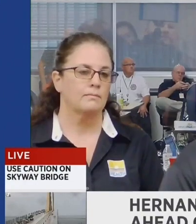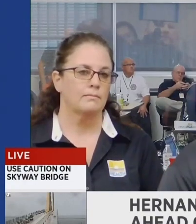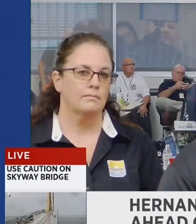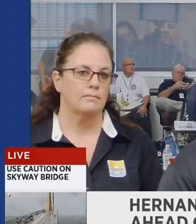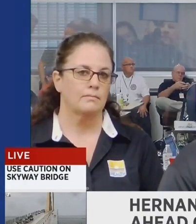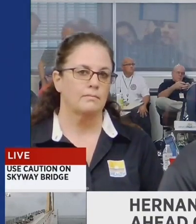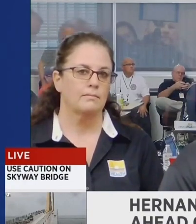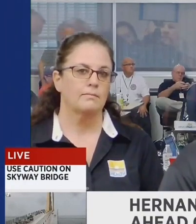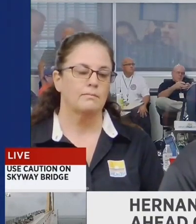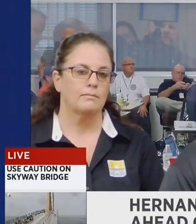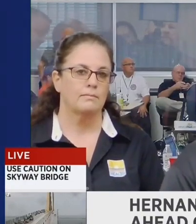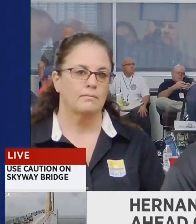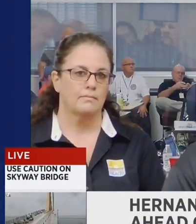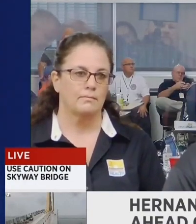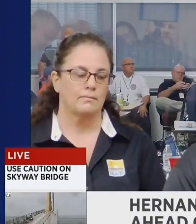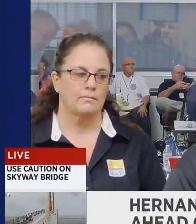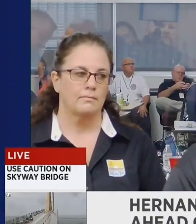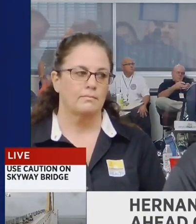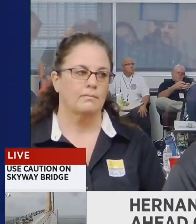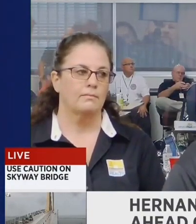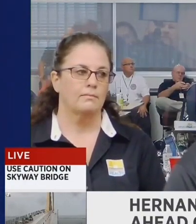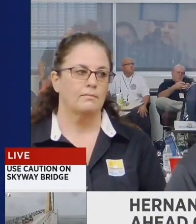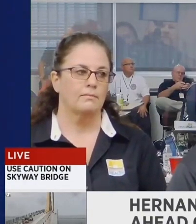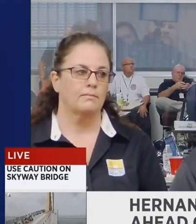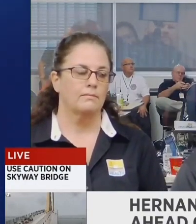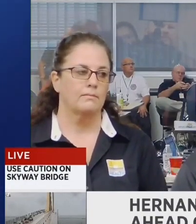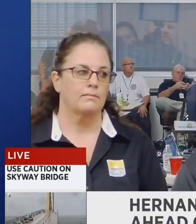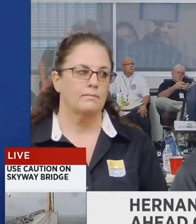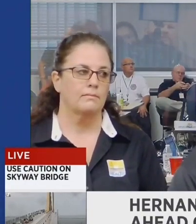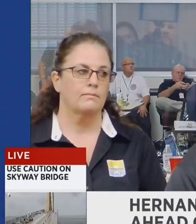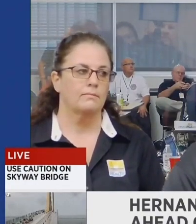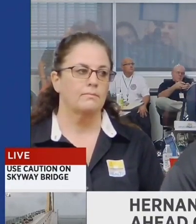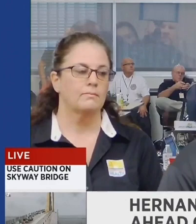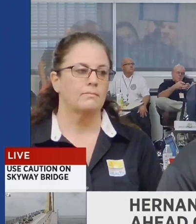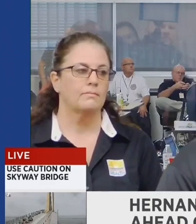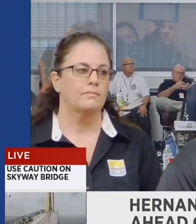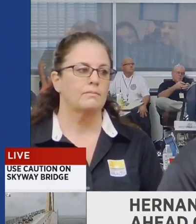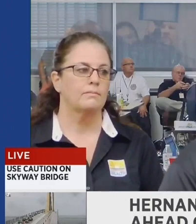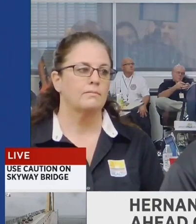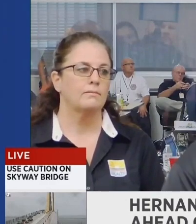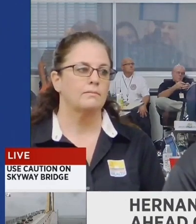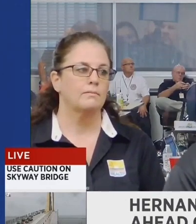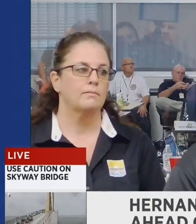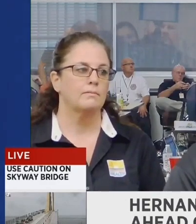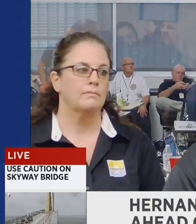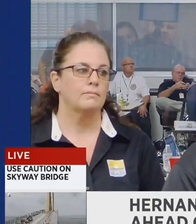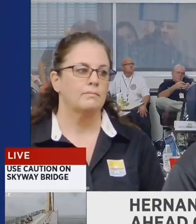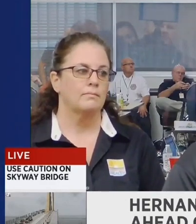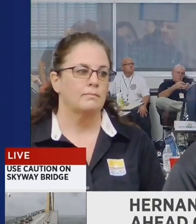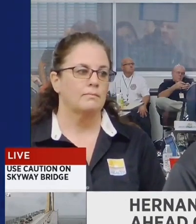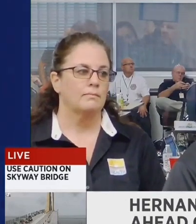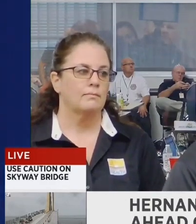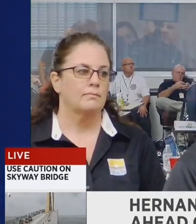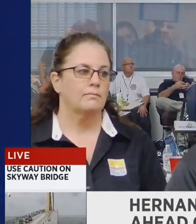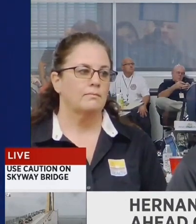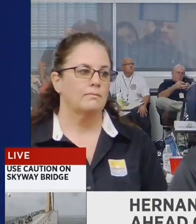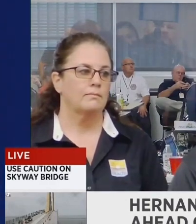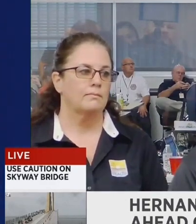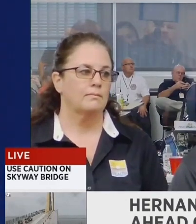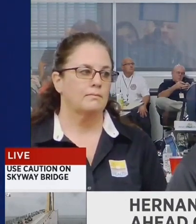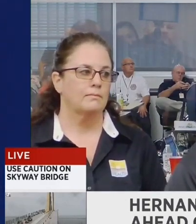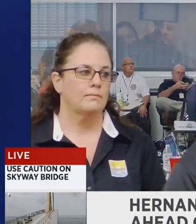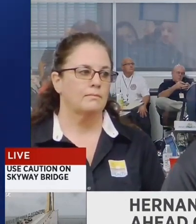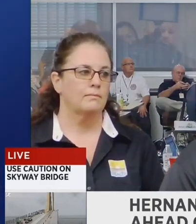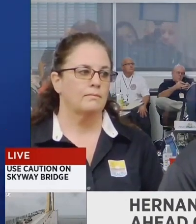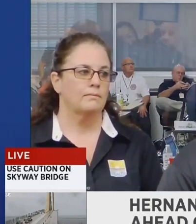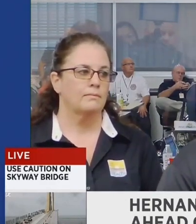2016 we had Hurricane Hermine that skirted the coastline. This is kind of very similar track. The eye of the storm is going to be about